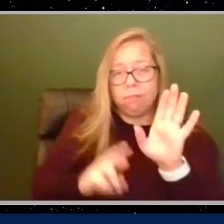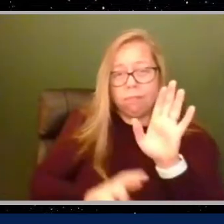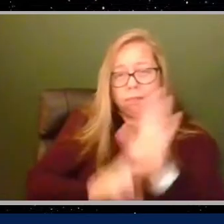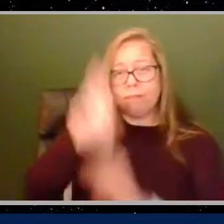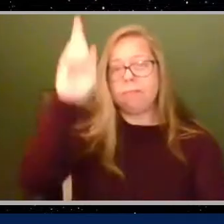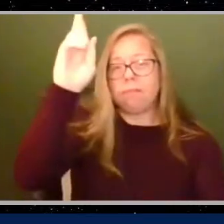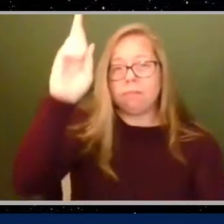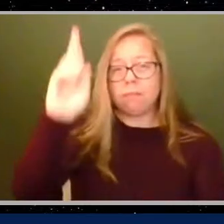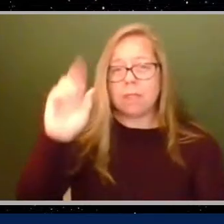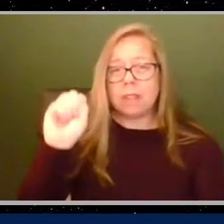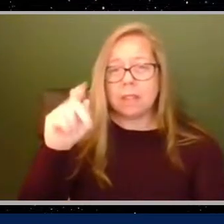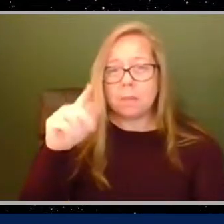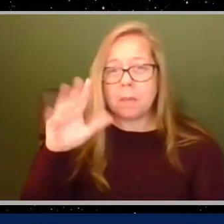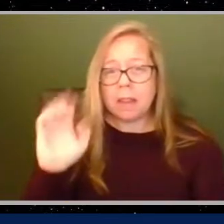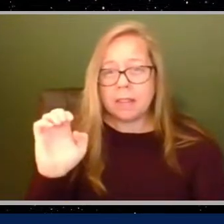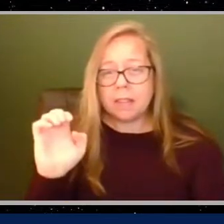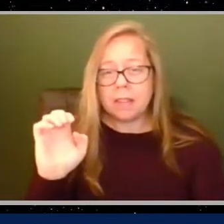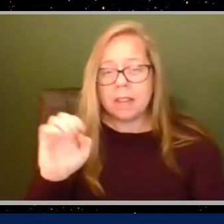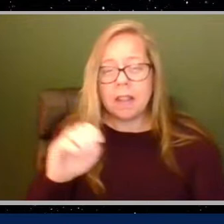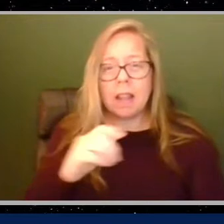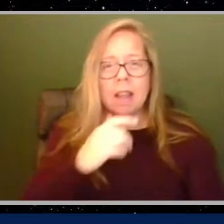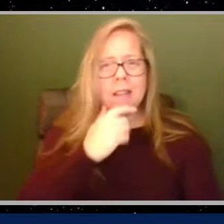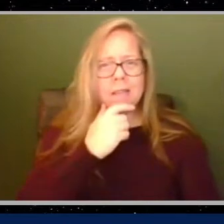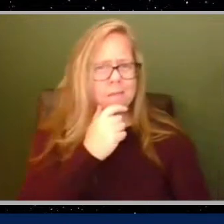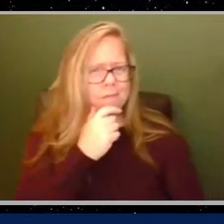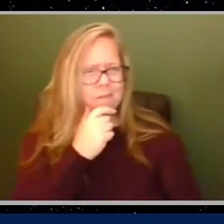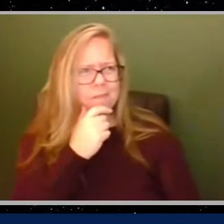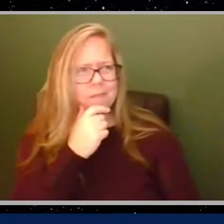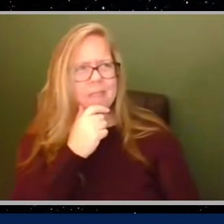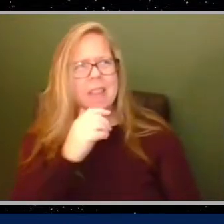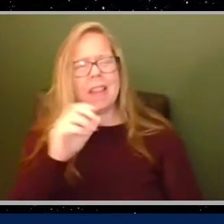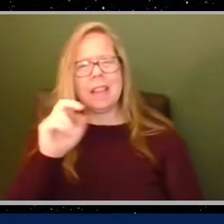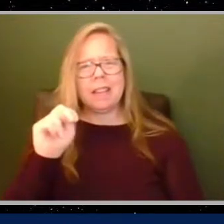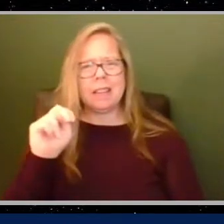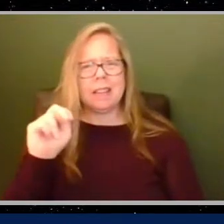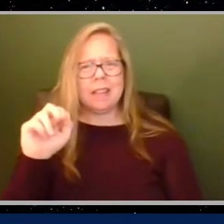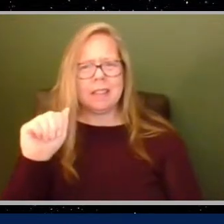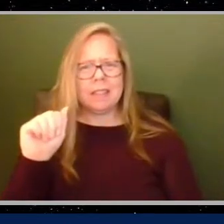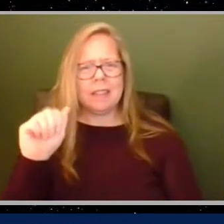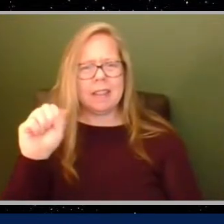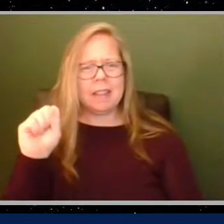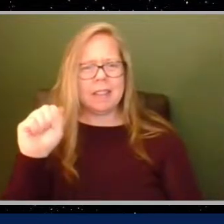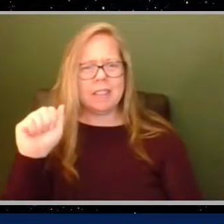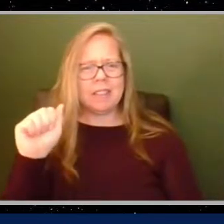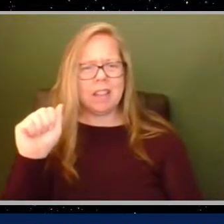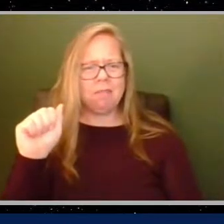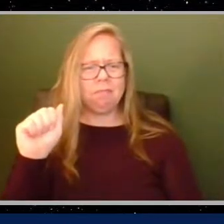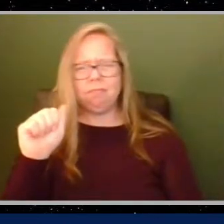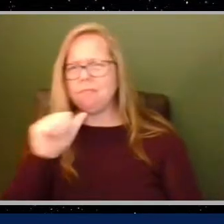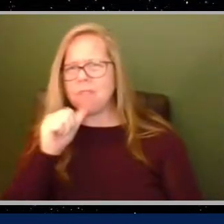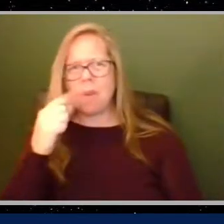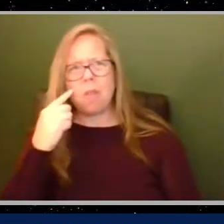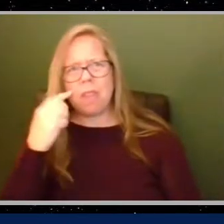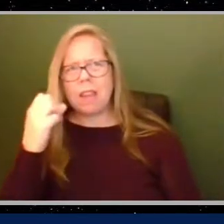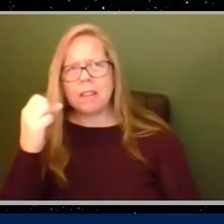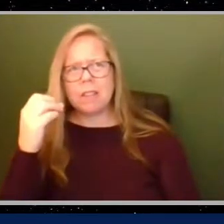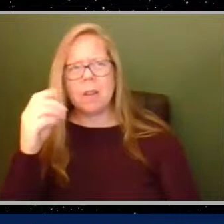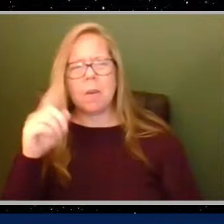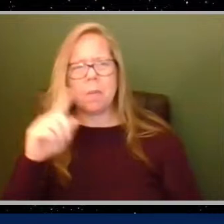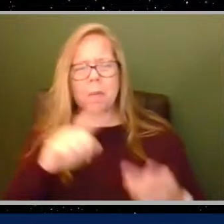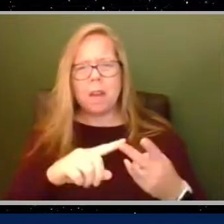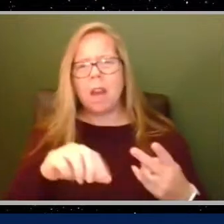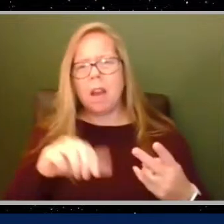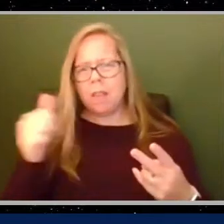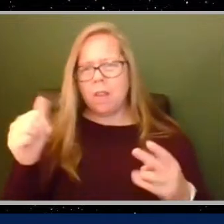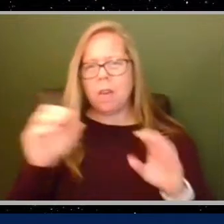Not necessarily on the NASA side that I'm aware of. I know ESA has their program that they're working on getting disabled astronauts. They're